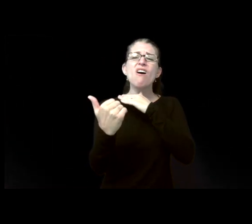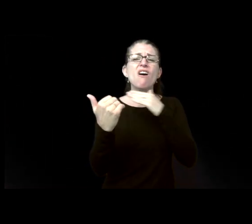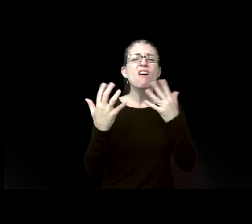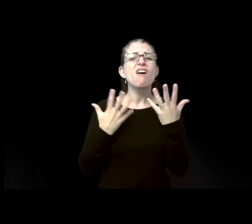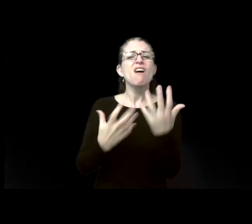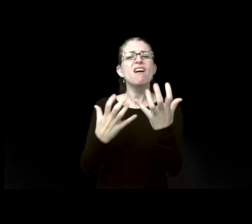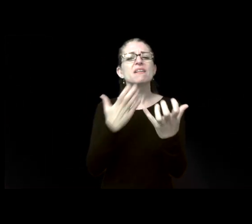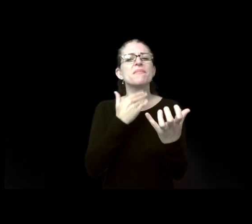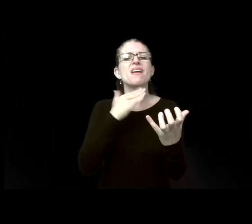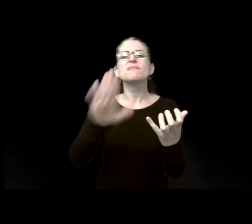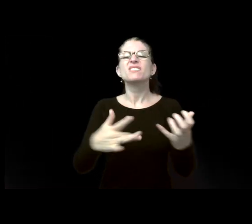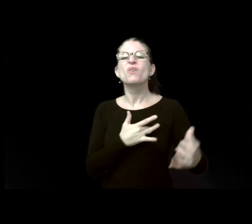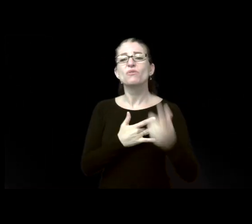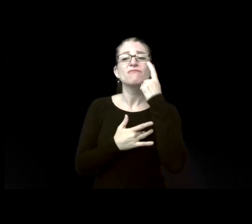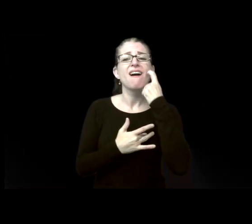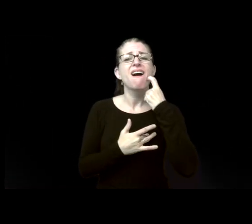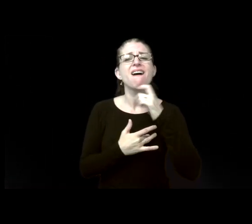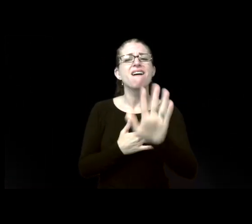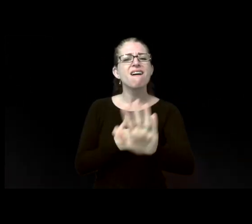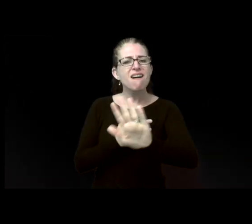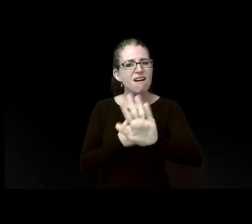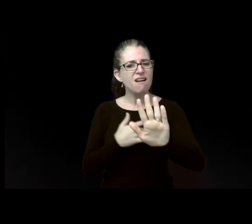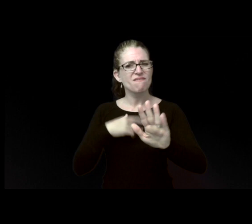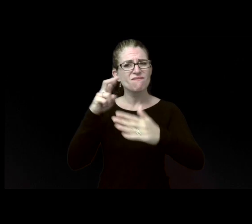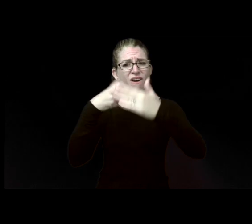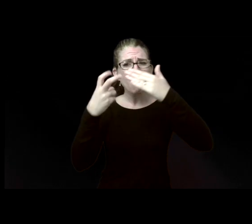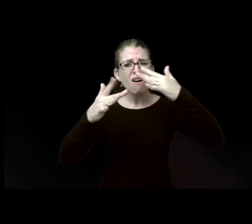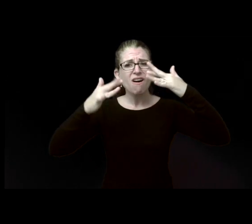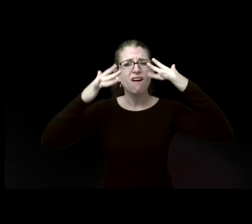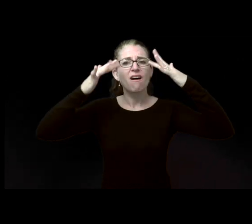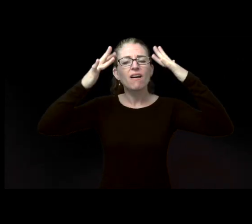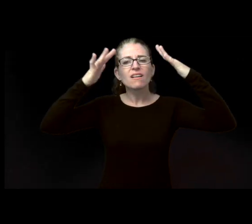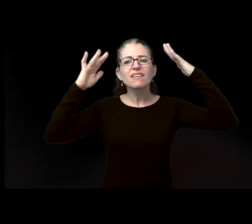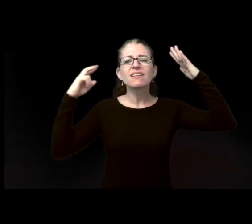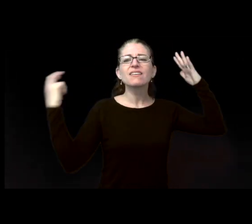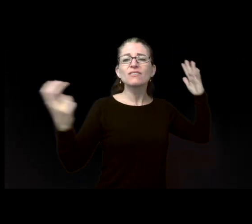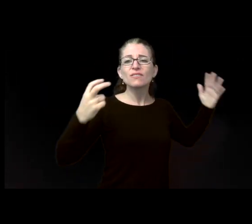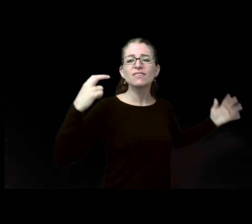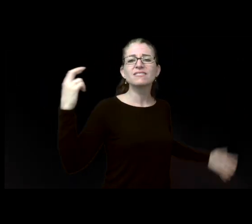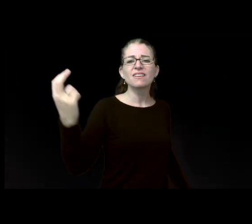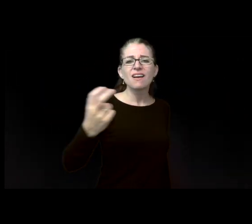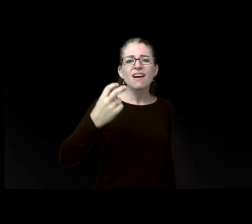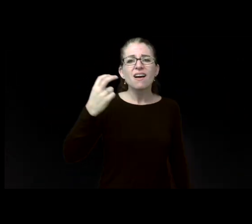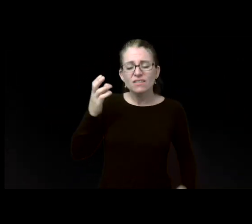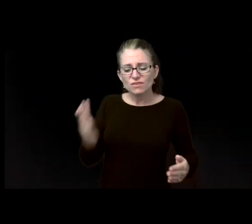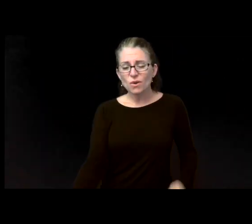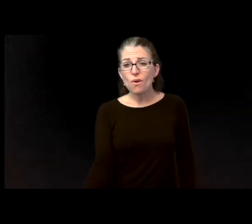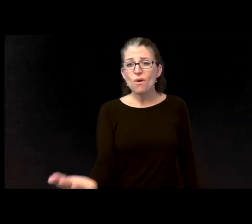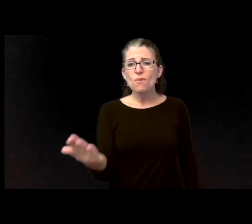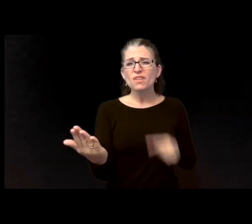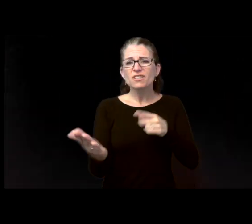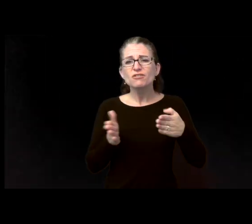calling. Baby, don't you cry, I'm falling down through the sky, toward the